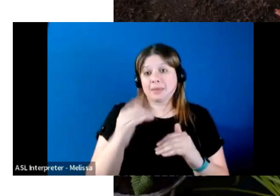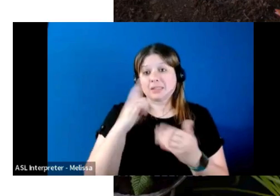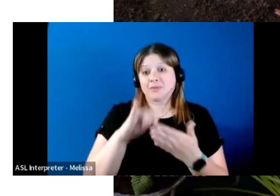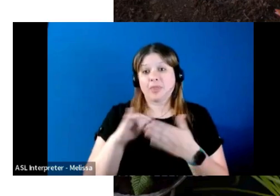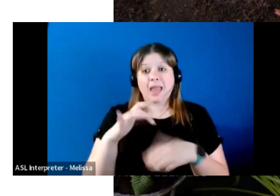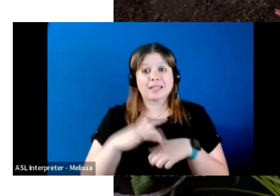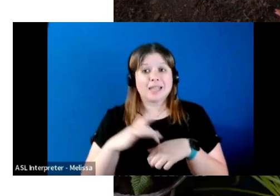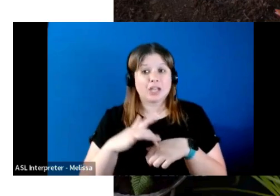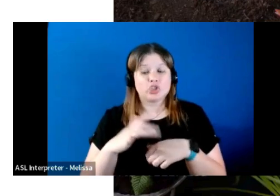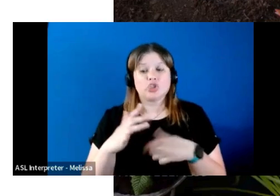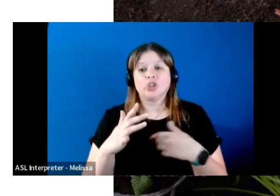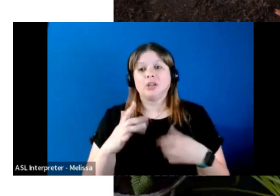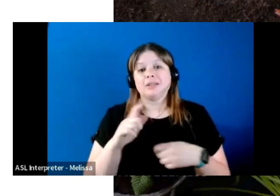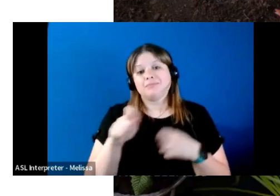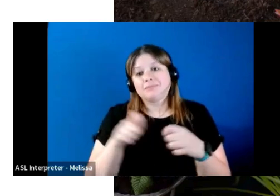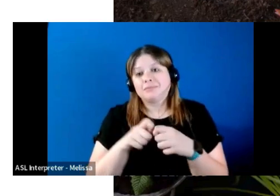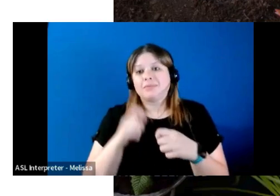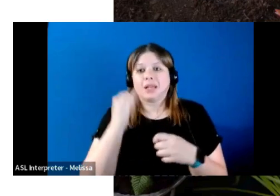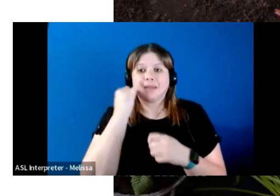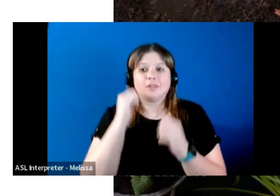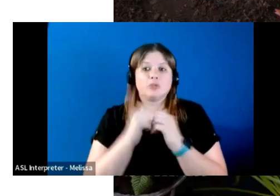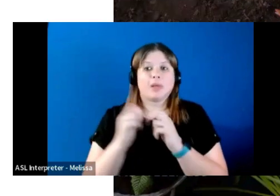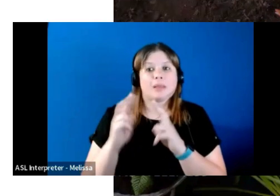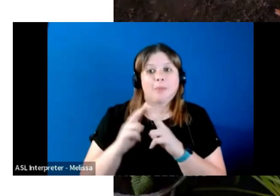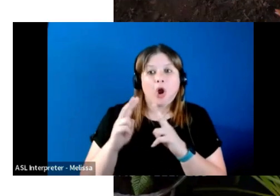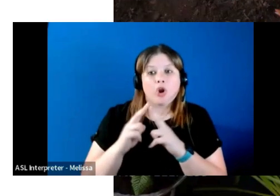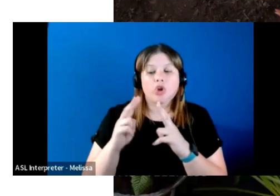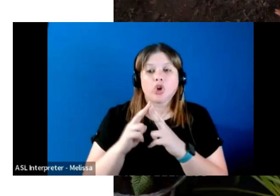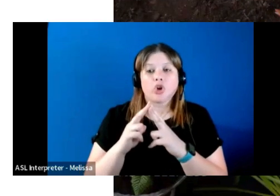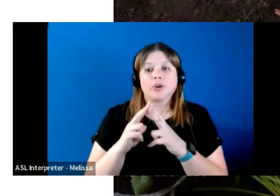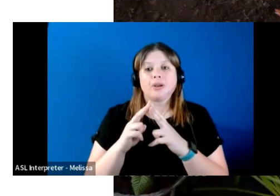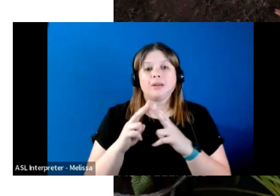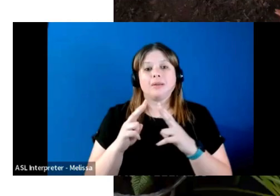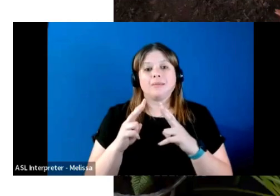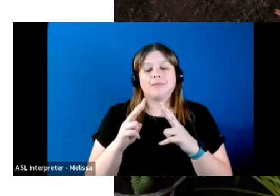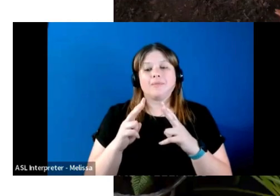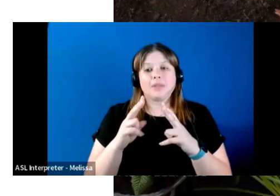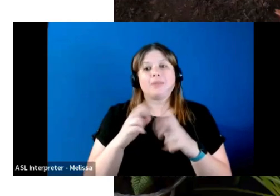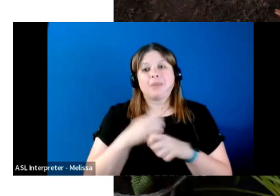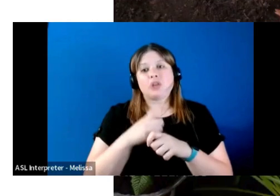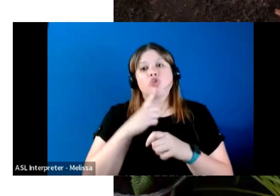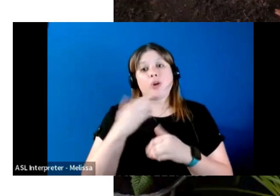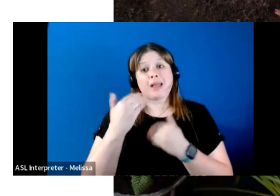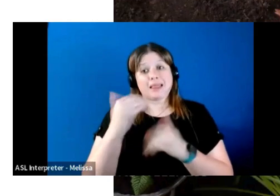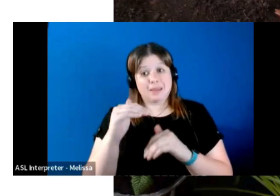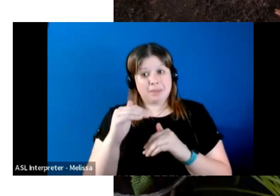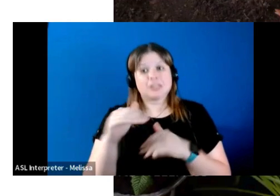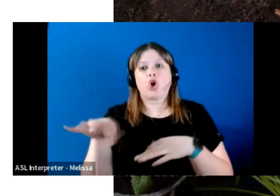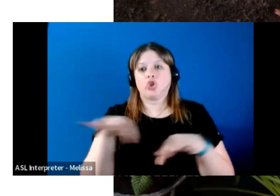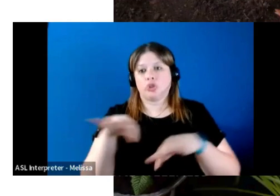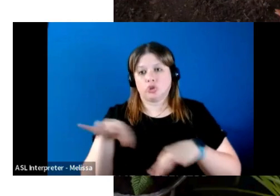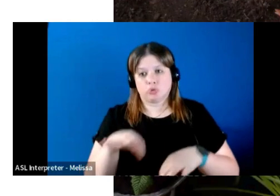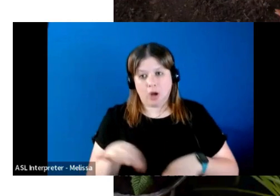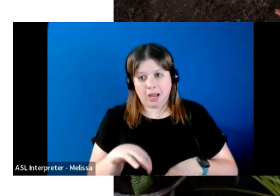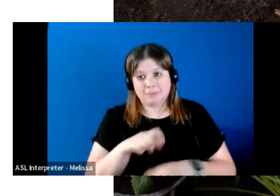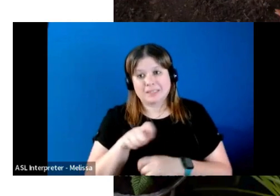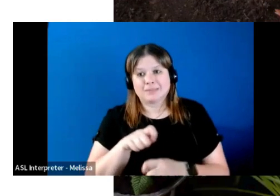touch, particularly if it's partner touch, are described specifically, and